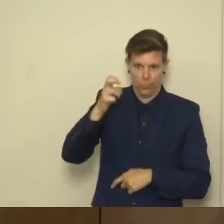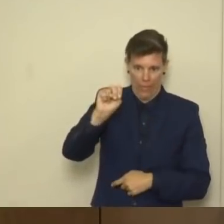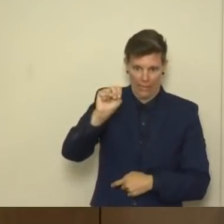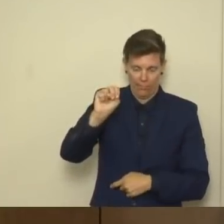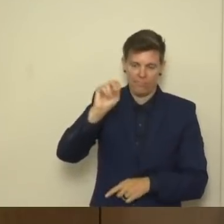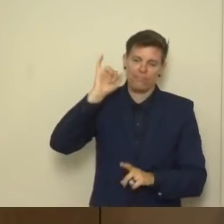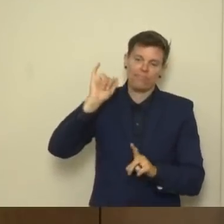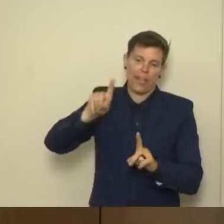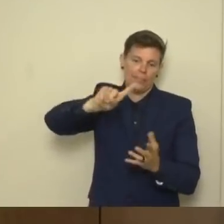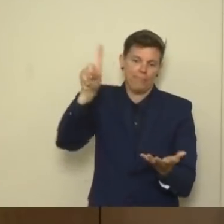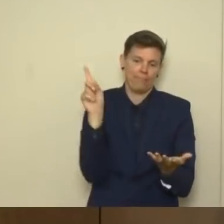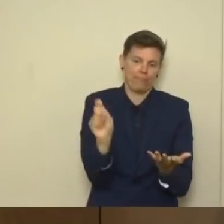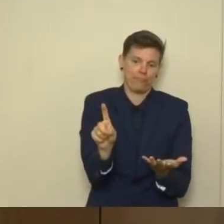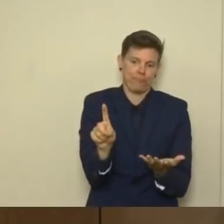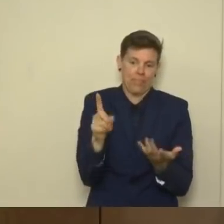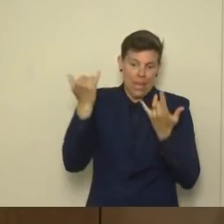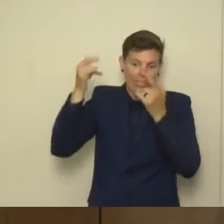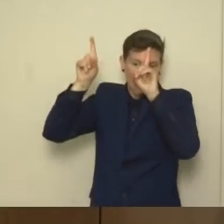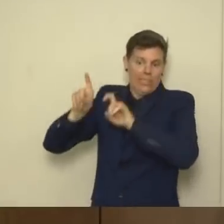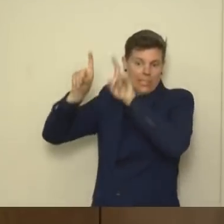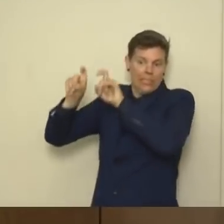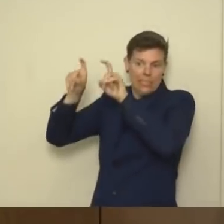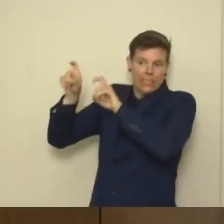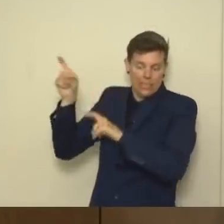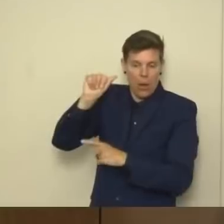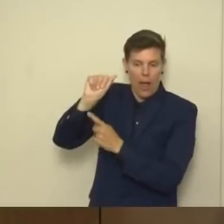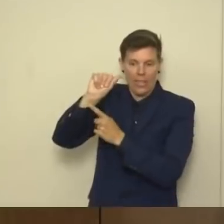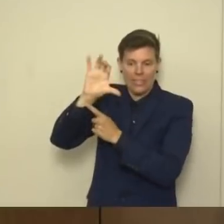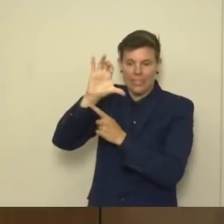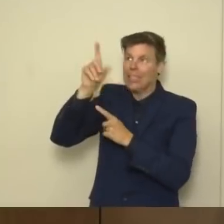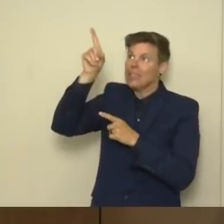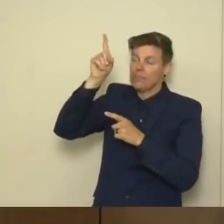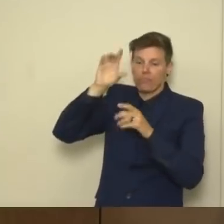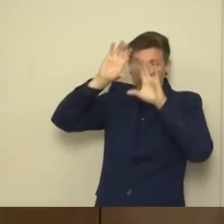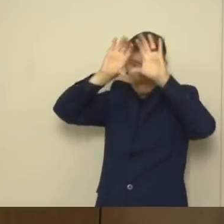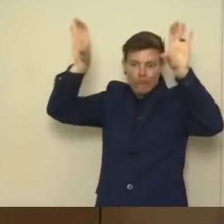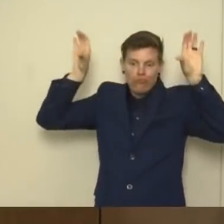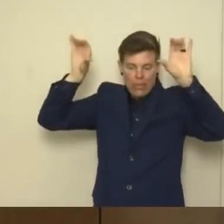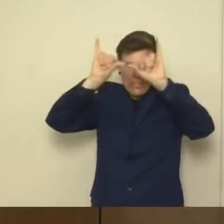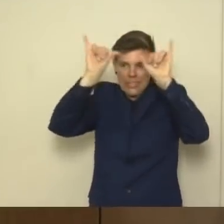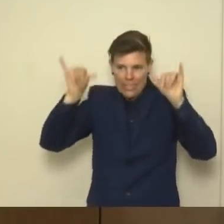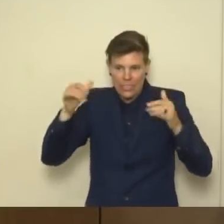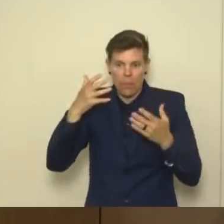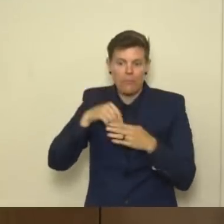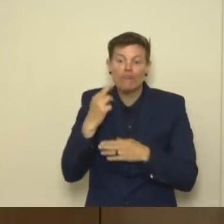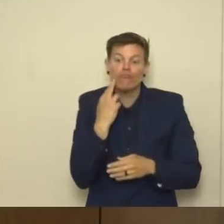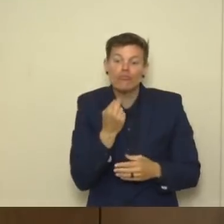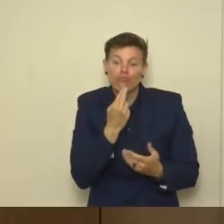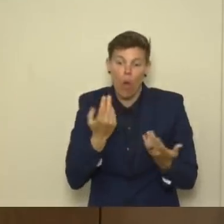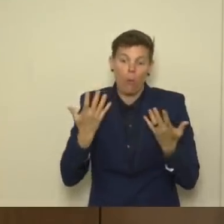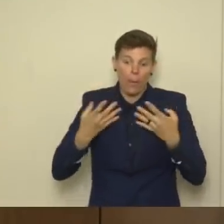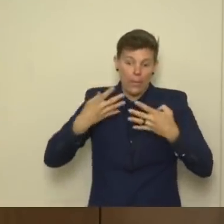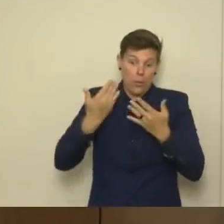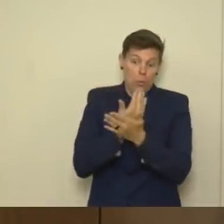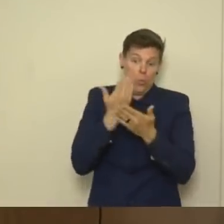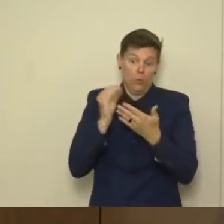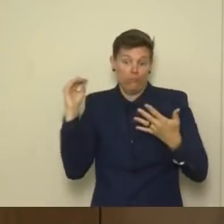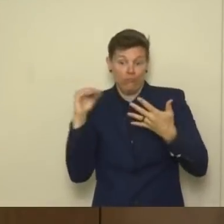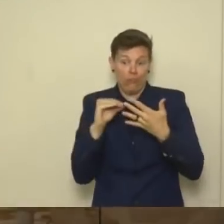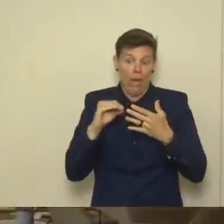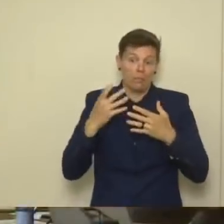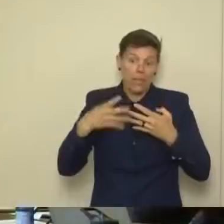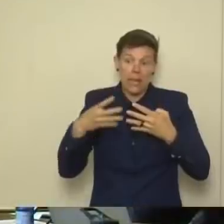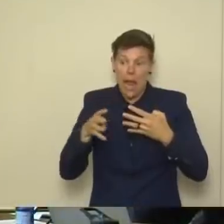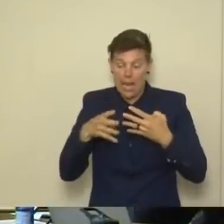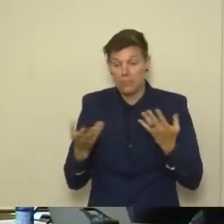looking for. And it will be some of the same gating criteria that we're going to look for in-person schoolroom activities.